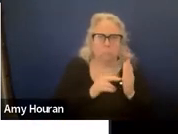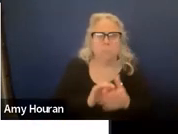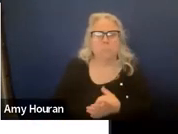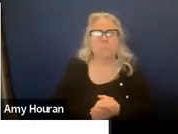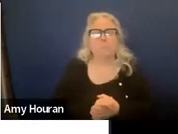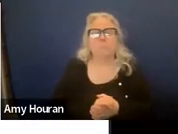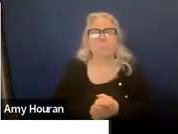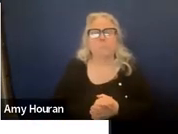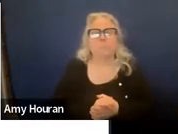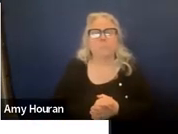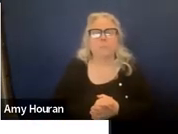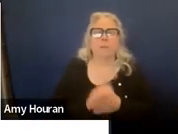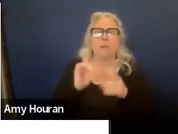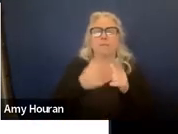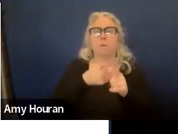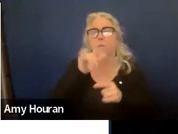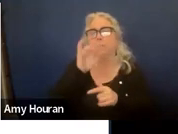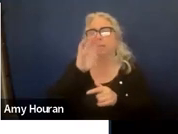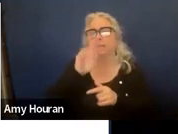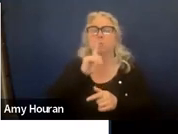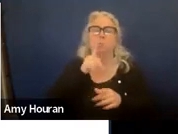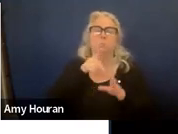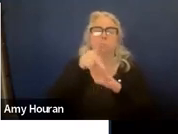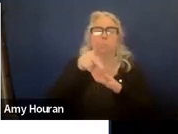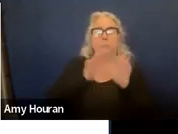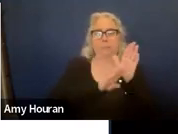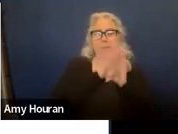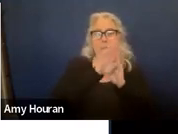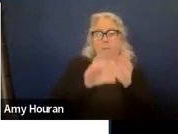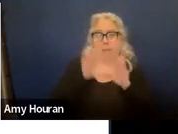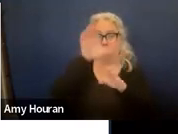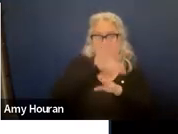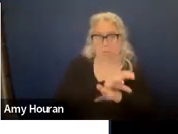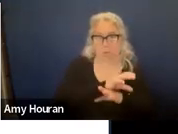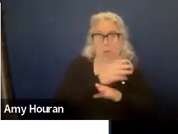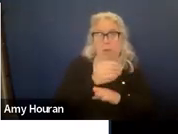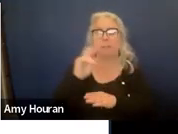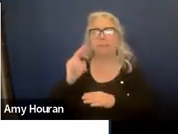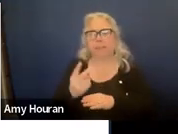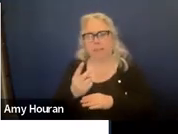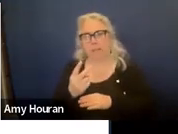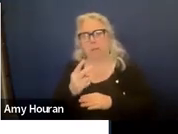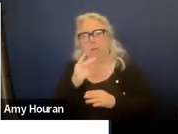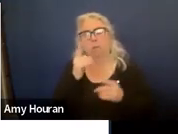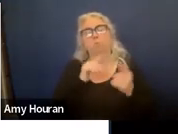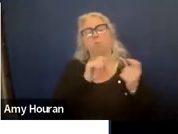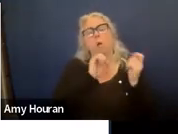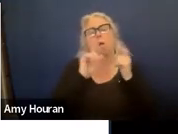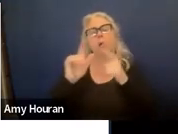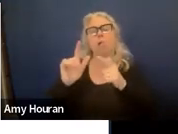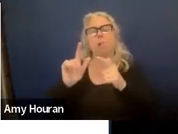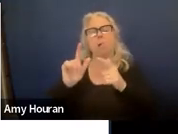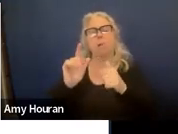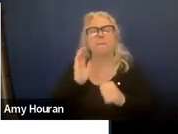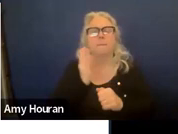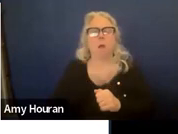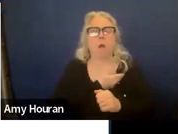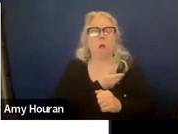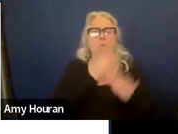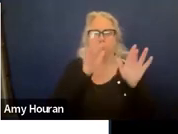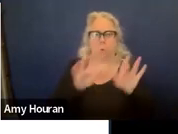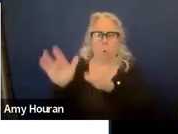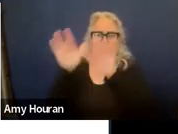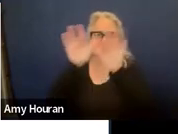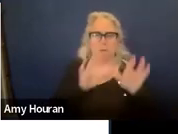And this first link is to our professional development calendar. And the second one is to all of our recordings.